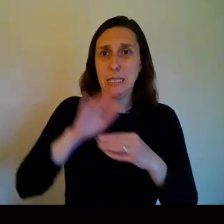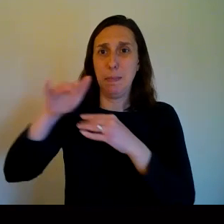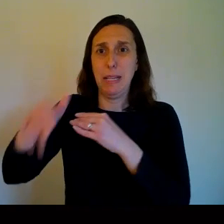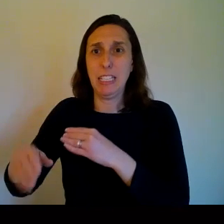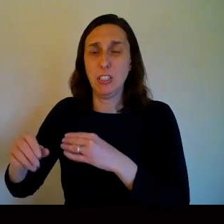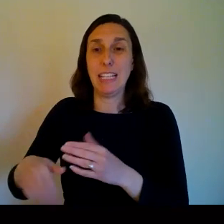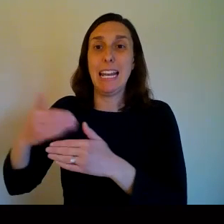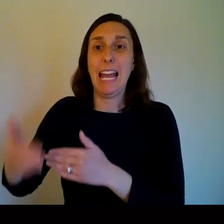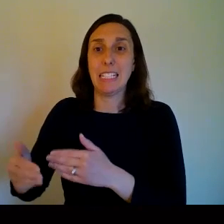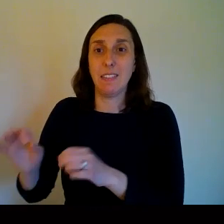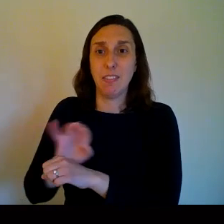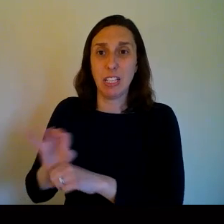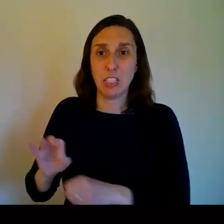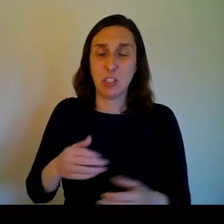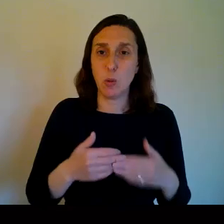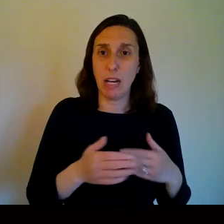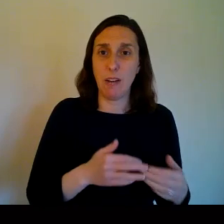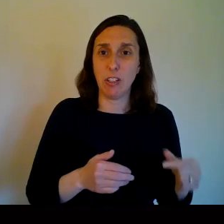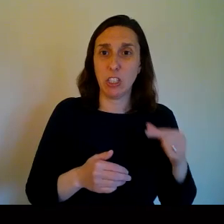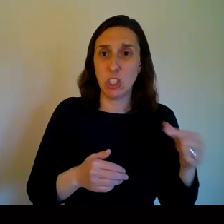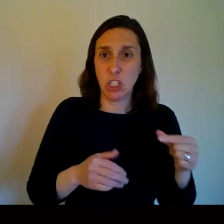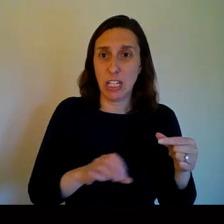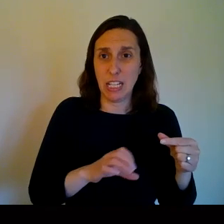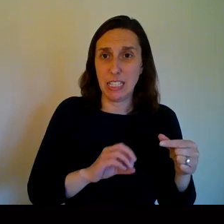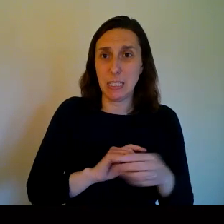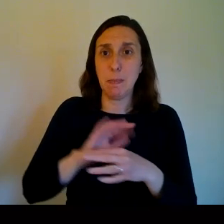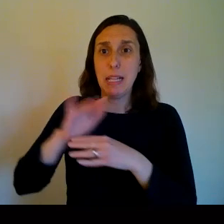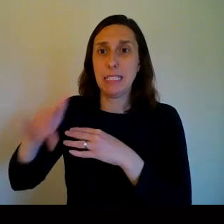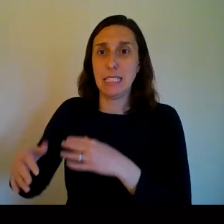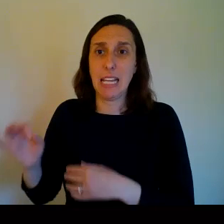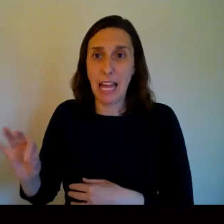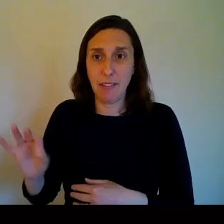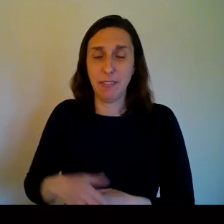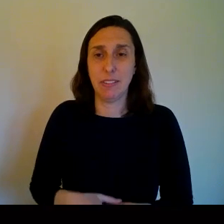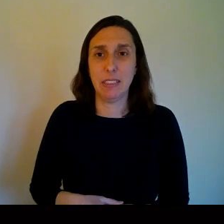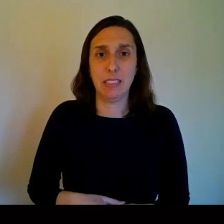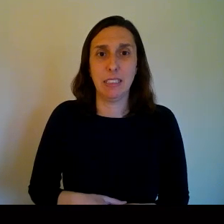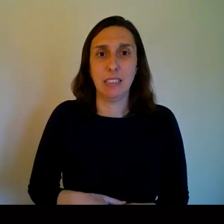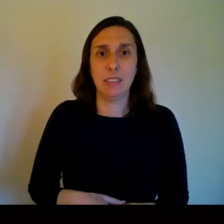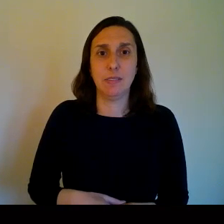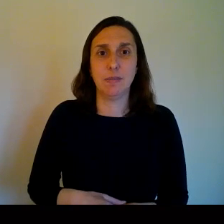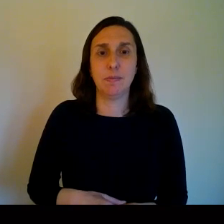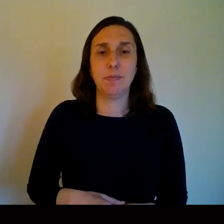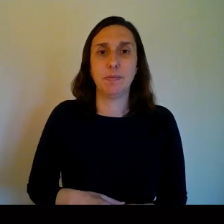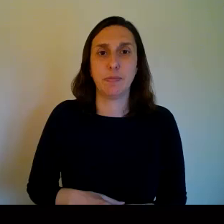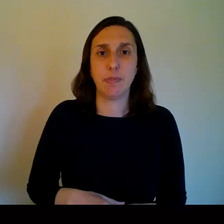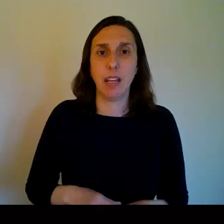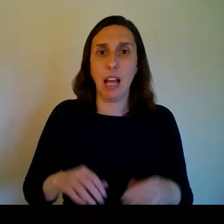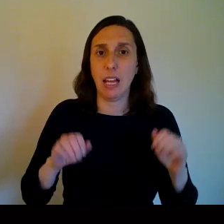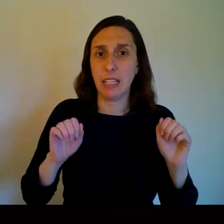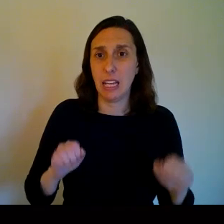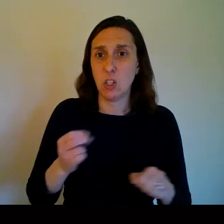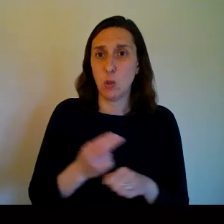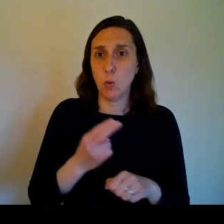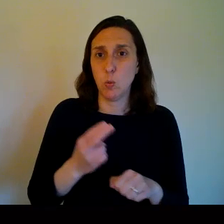function. Whatever G does spills into F. Well, I don't have to do it on a case by case. I can use the rules